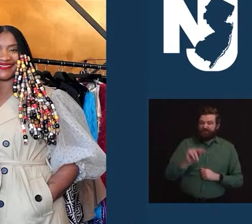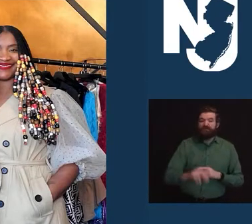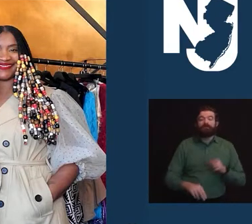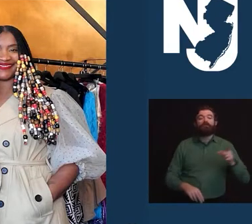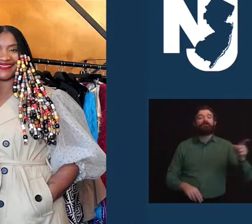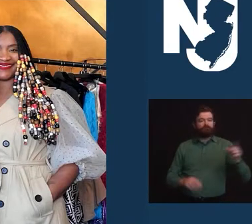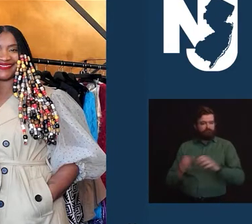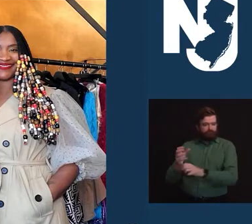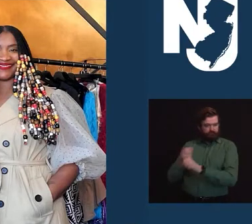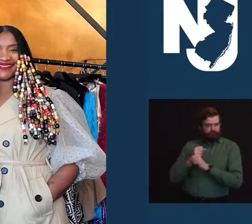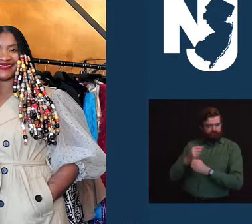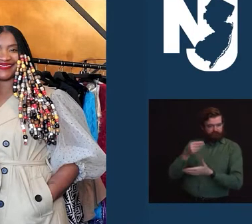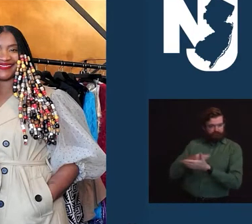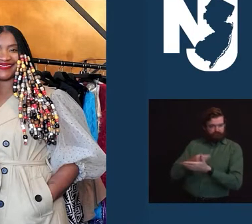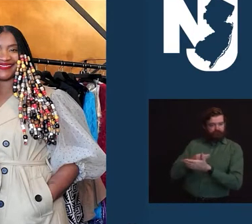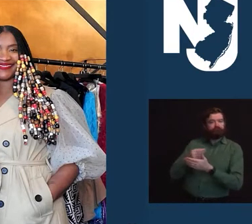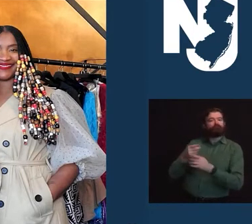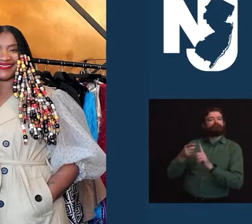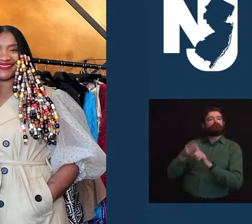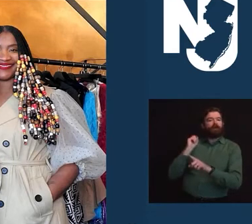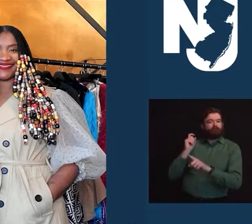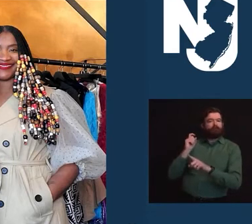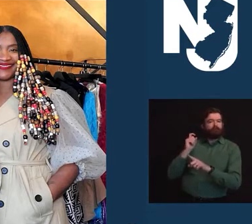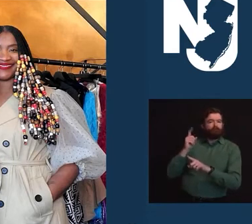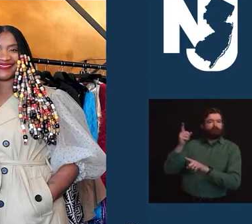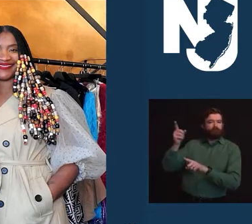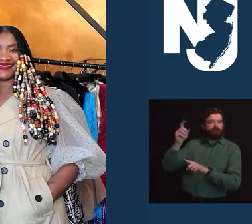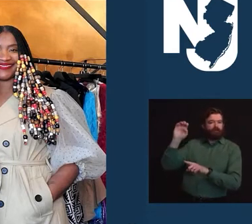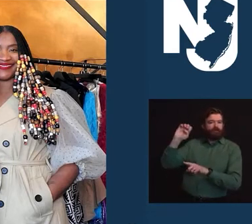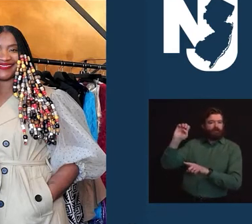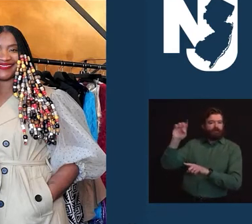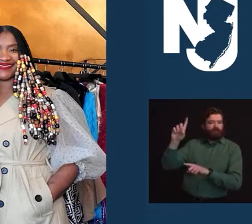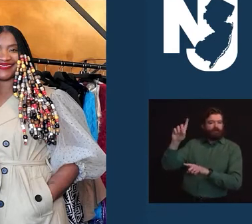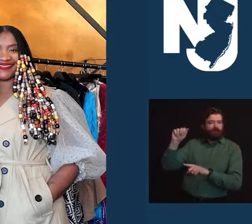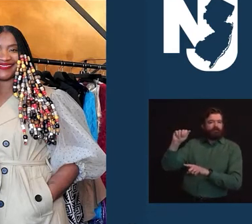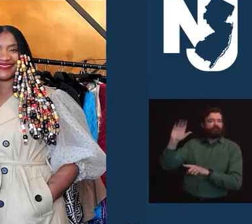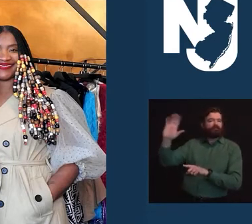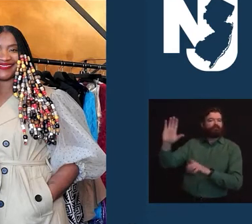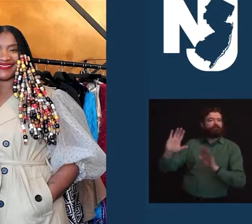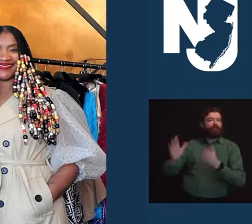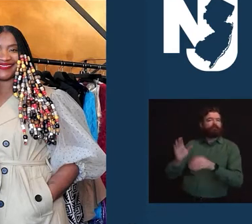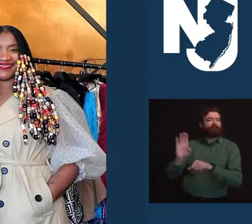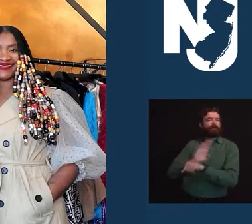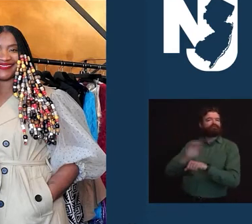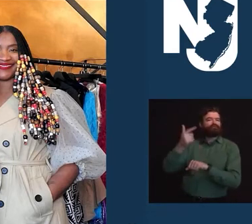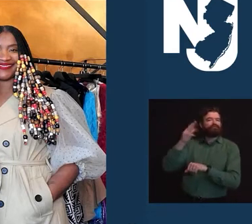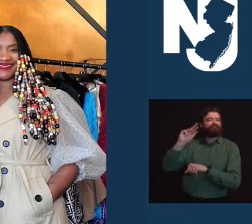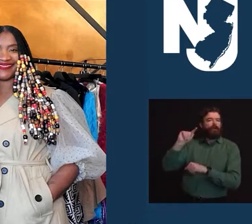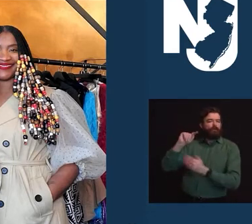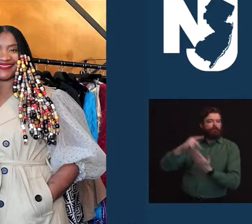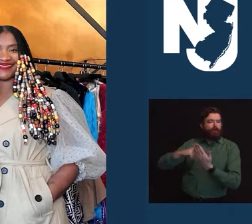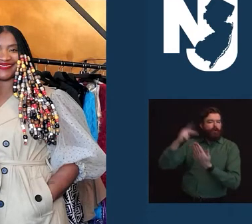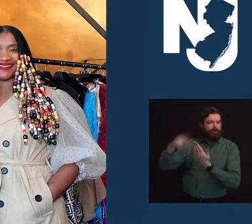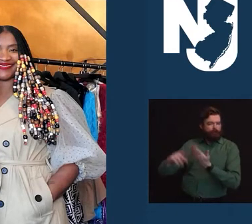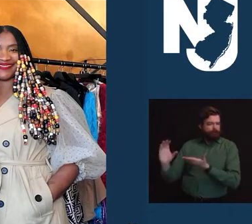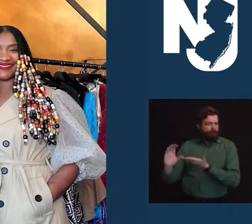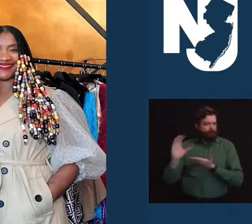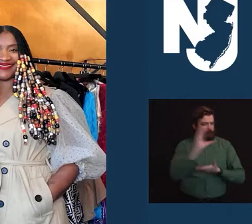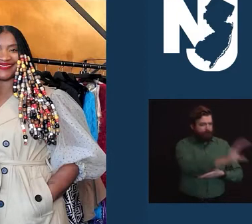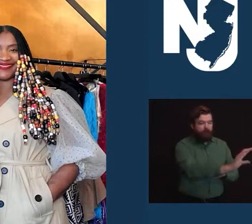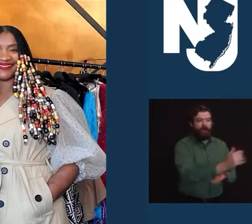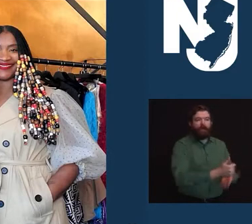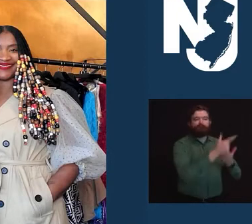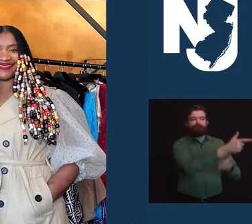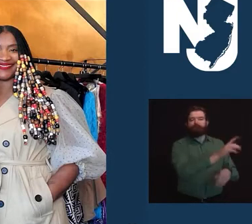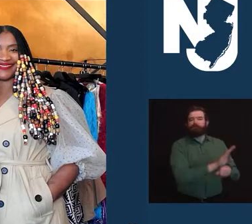Business Lease Emergency Assistance Grant Program that has allowed her to keep Off the Hanger up to date and on its rent and